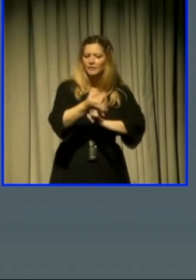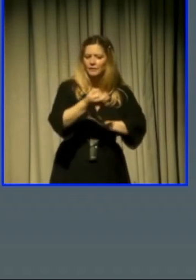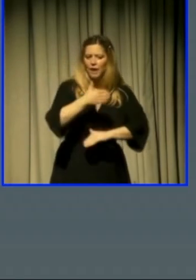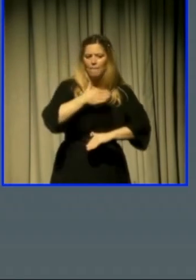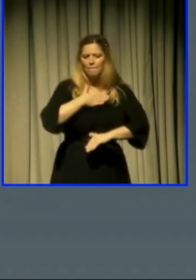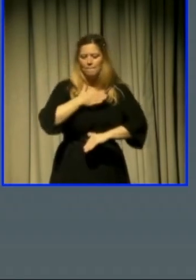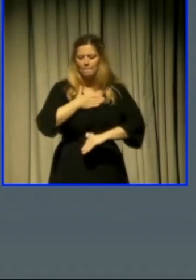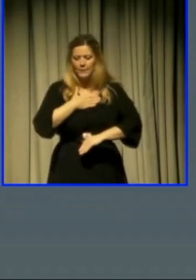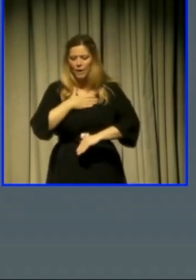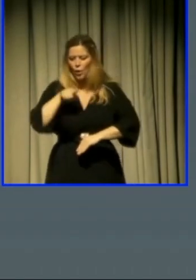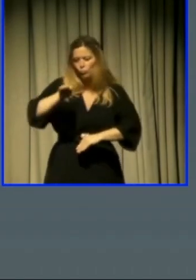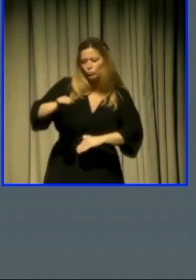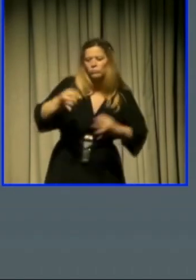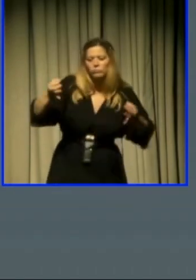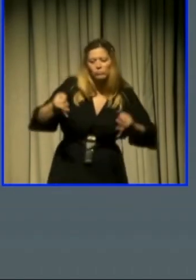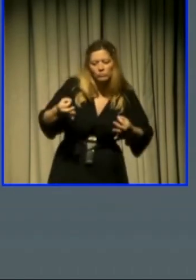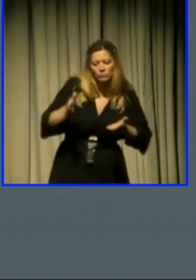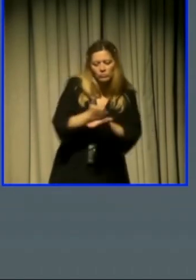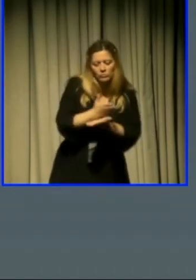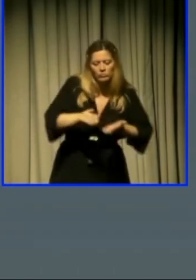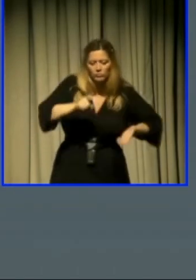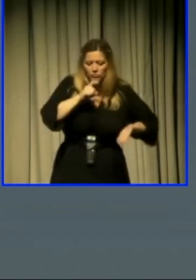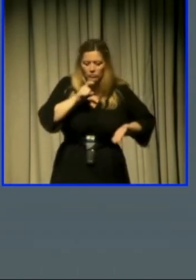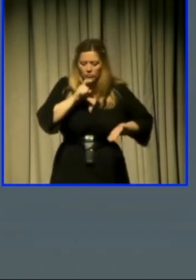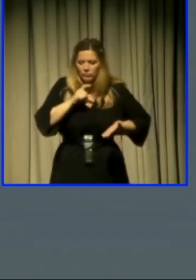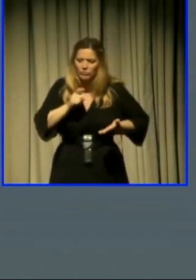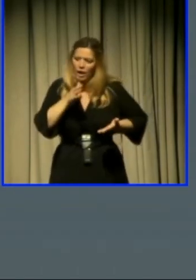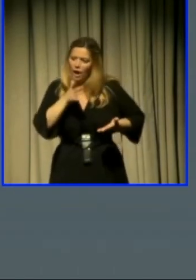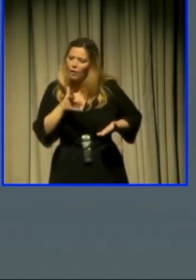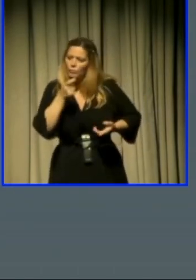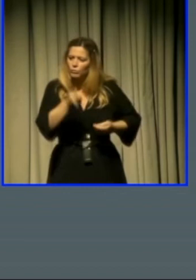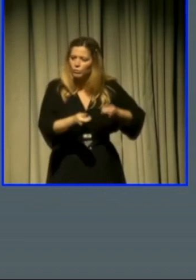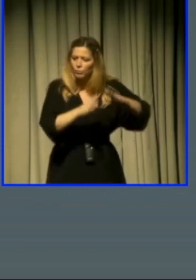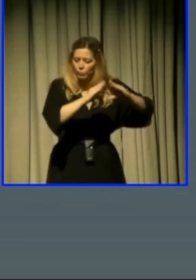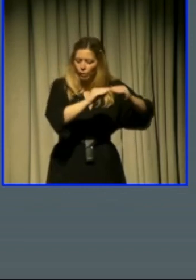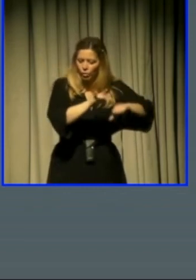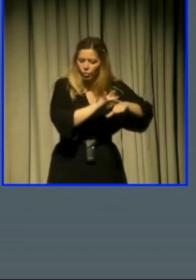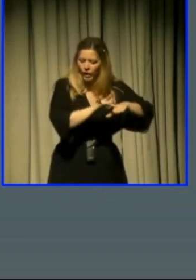And now more and more digital products are taking off.